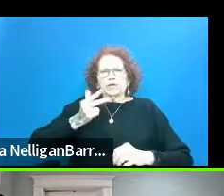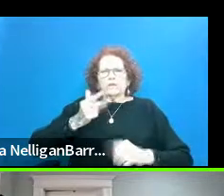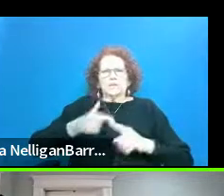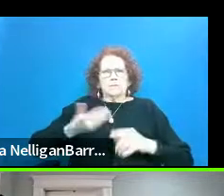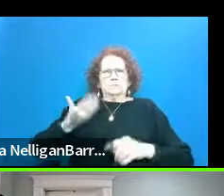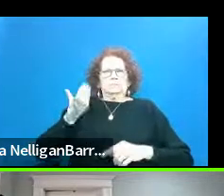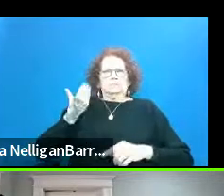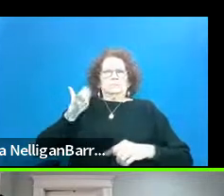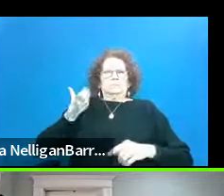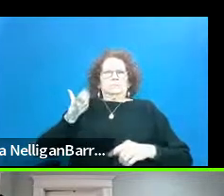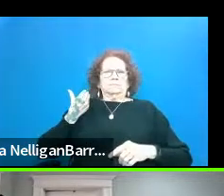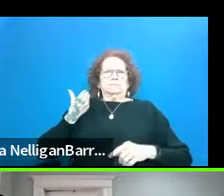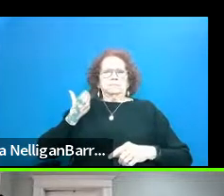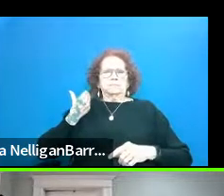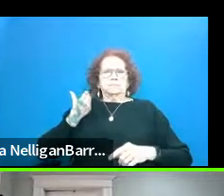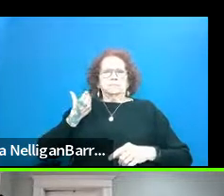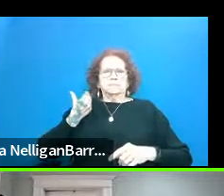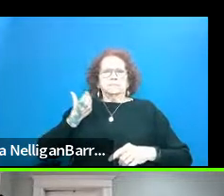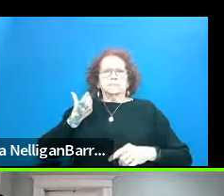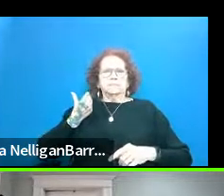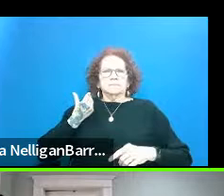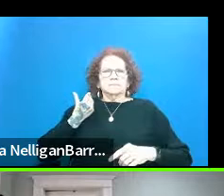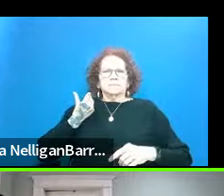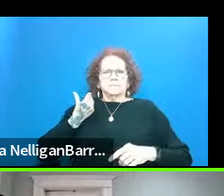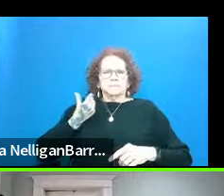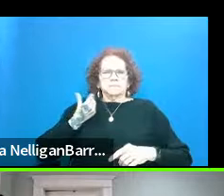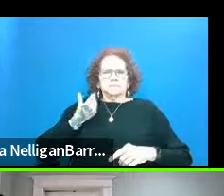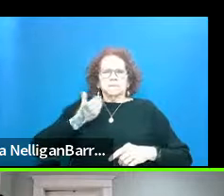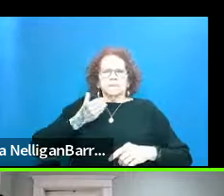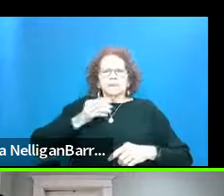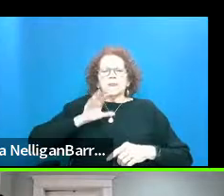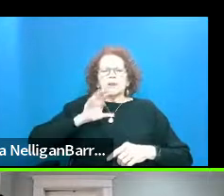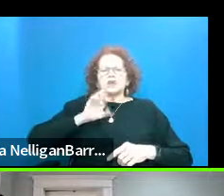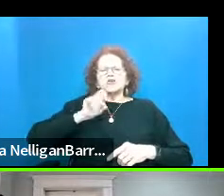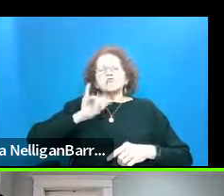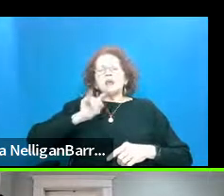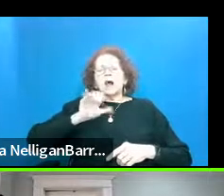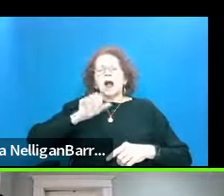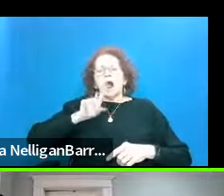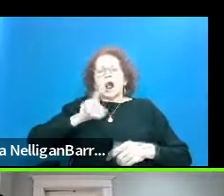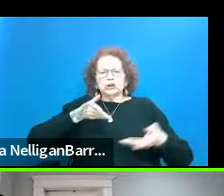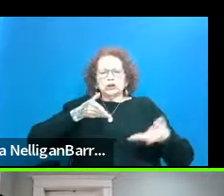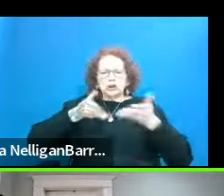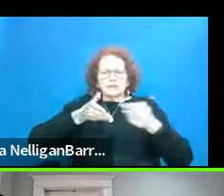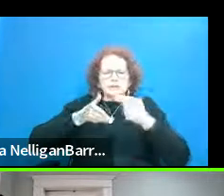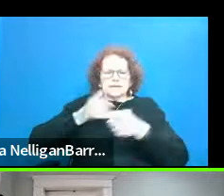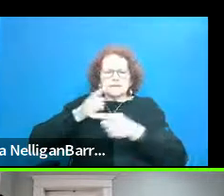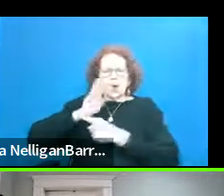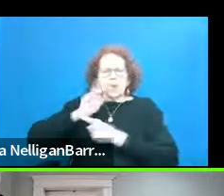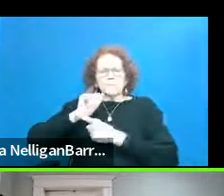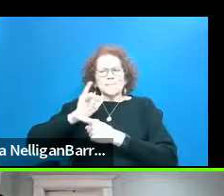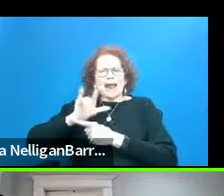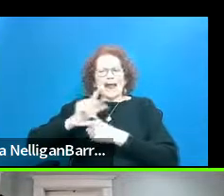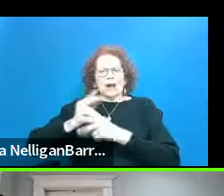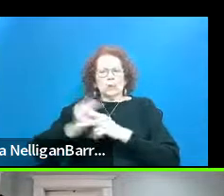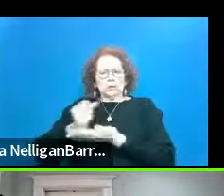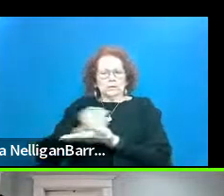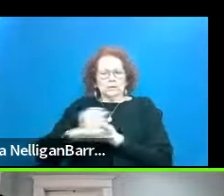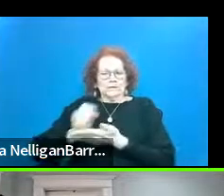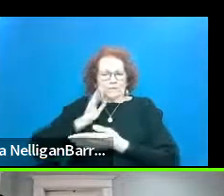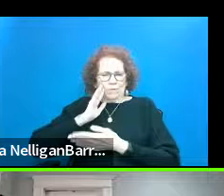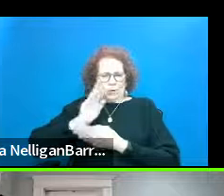card services for bail. We actually worked with the administration. I want to give kudos to Councilmember Martin on